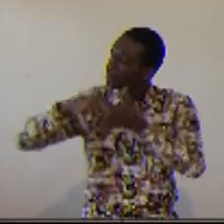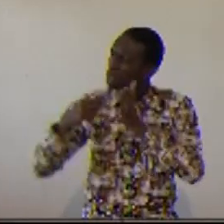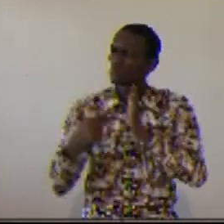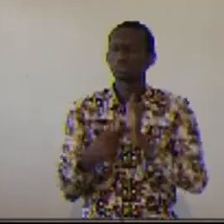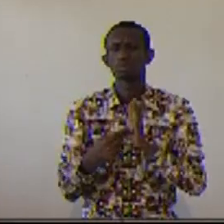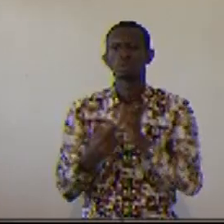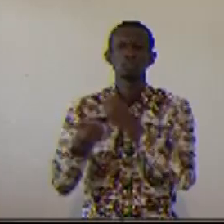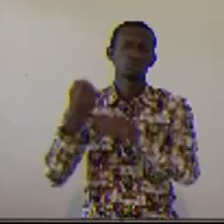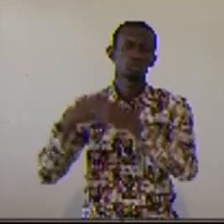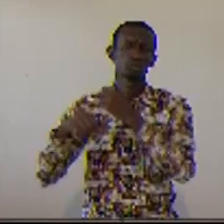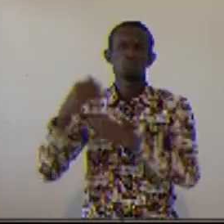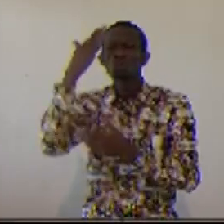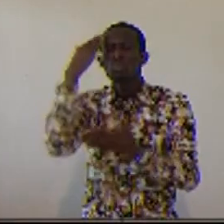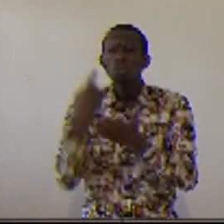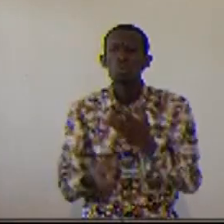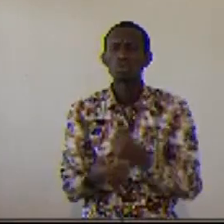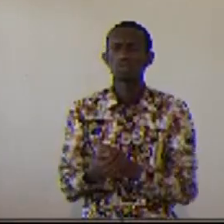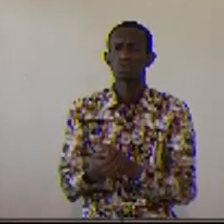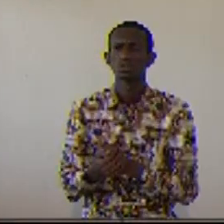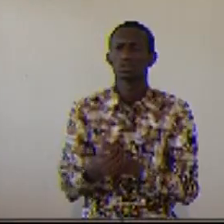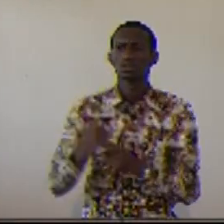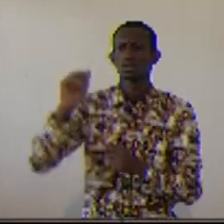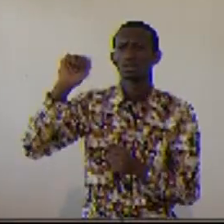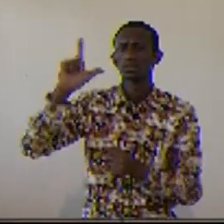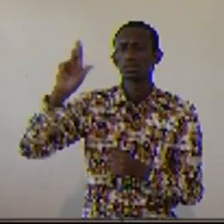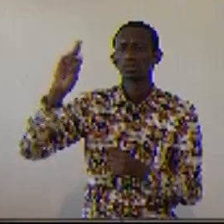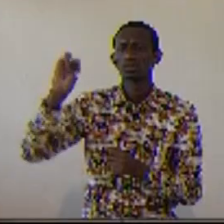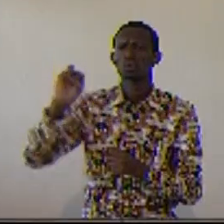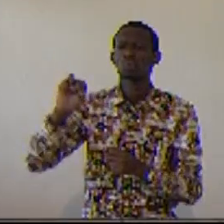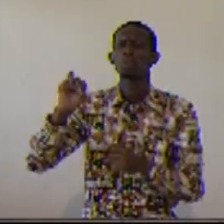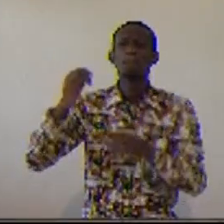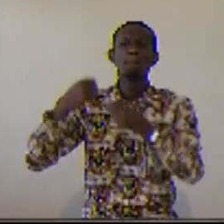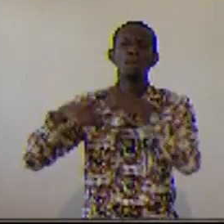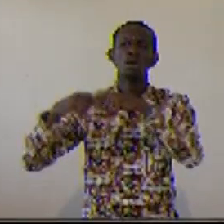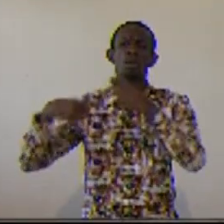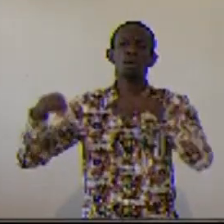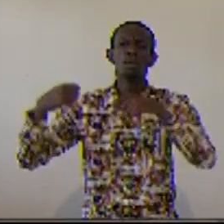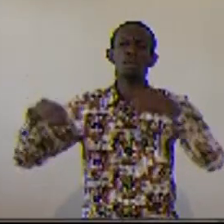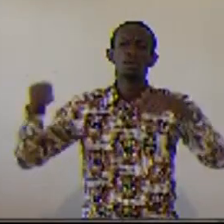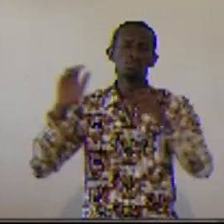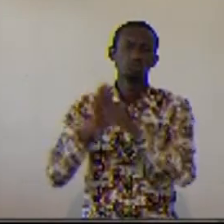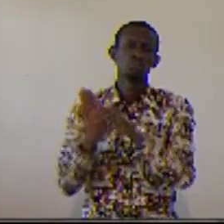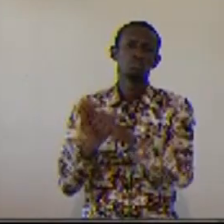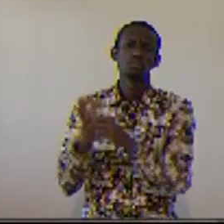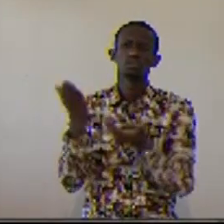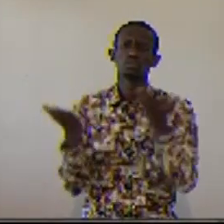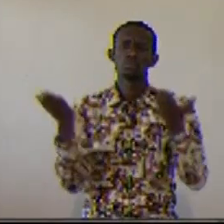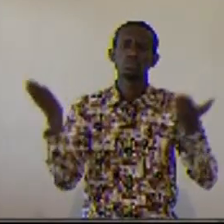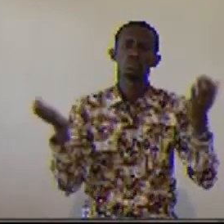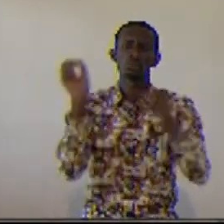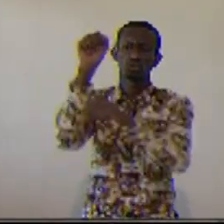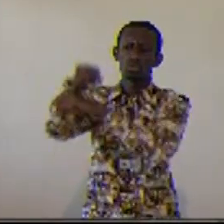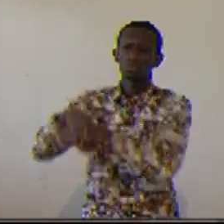Why alcohols are more reactive compared to the phenol. Because we have said the positive